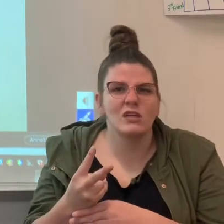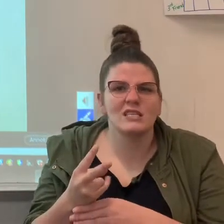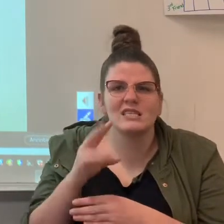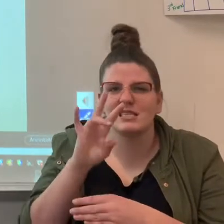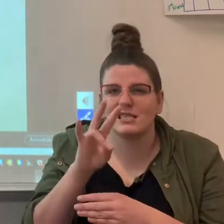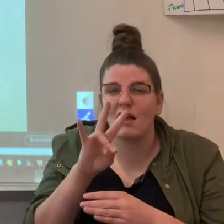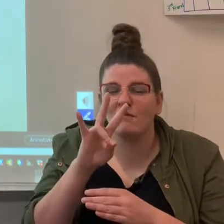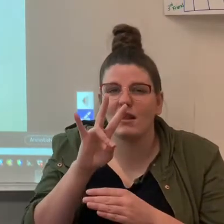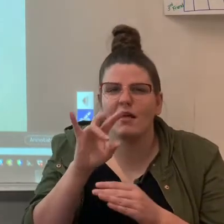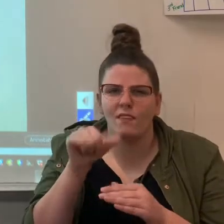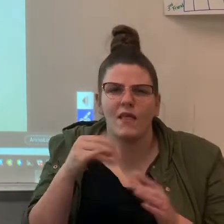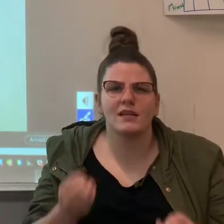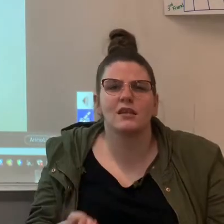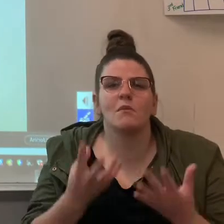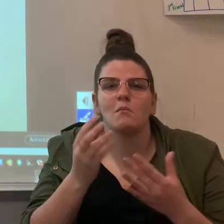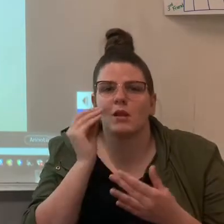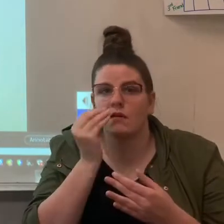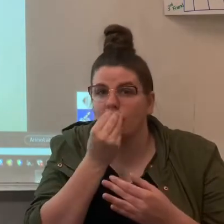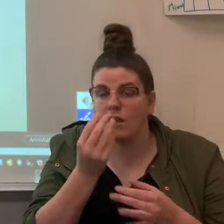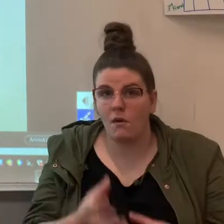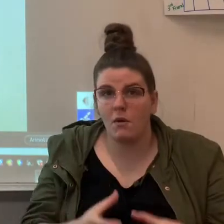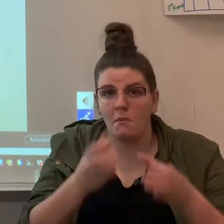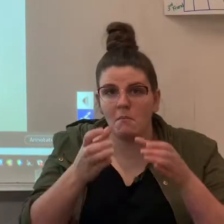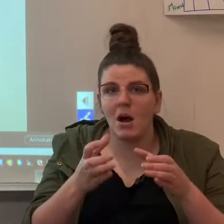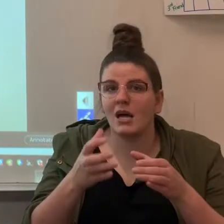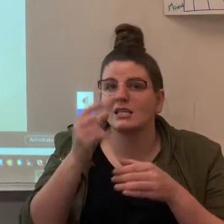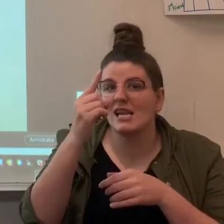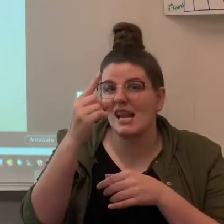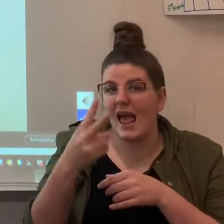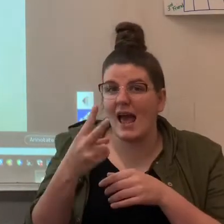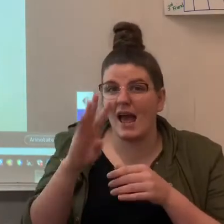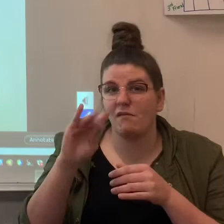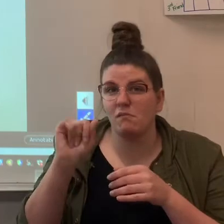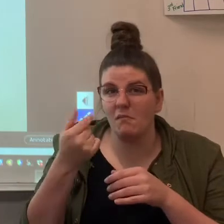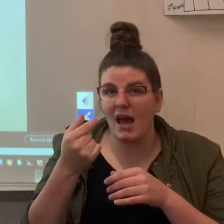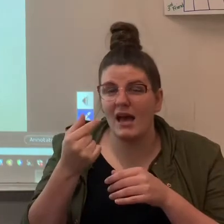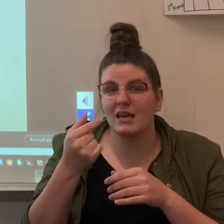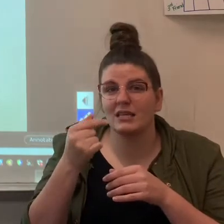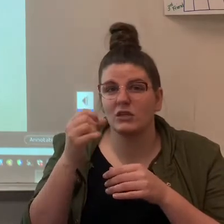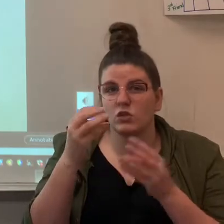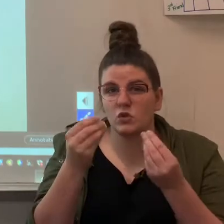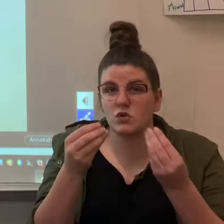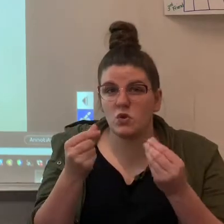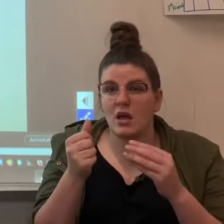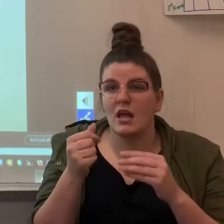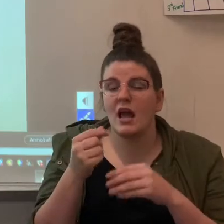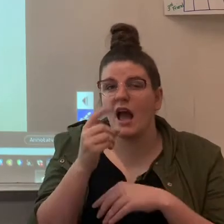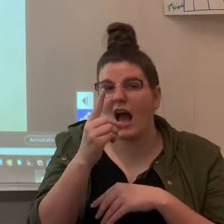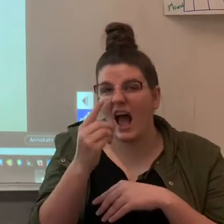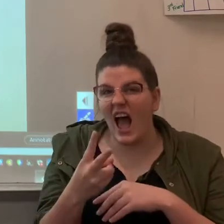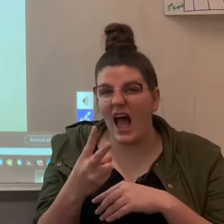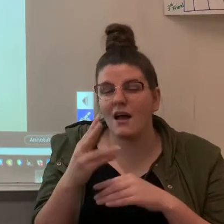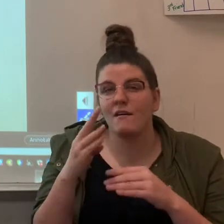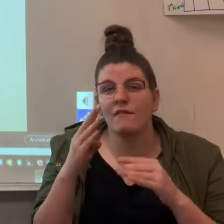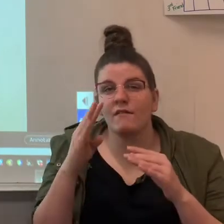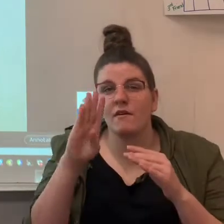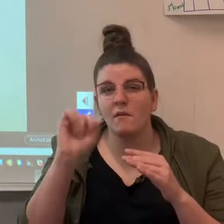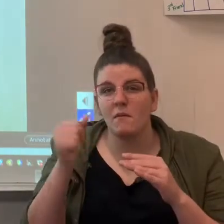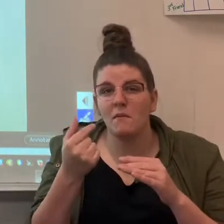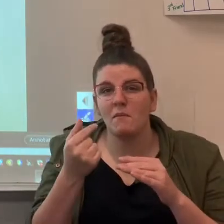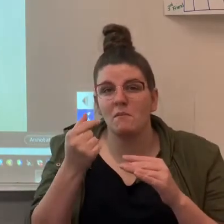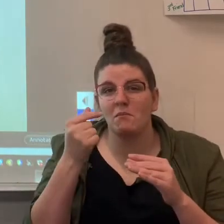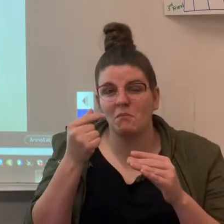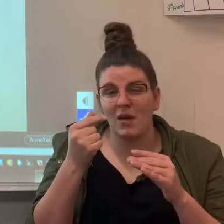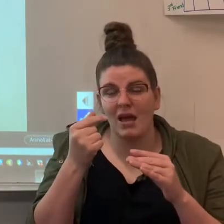in each one of those flower pots. So that if we use a 1/2 bag of soil in each flower pot, when we're done, we will have